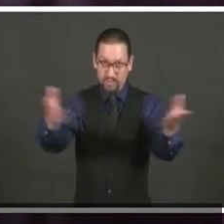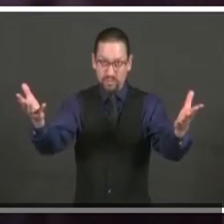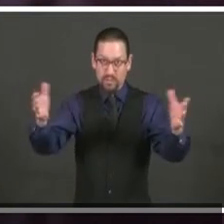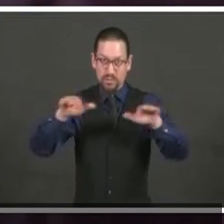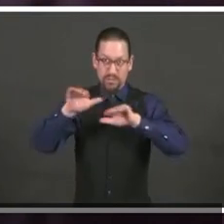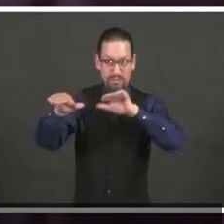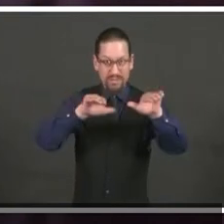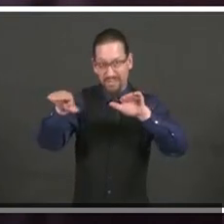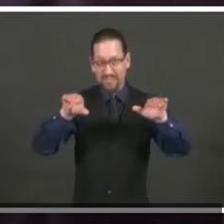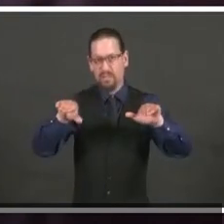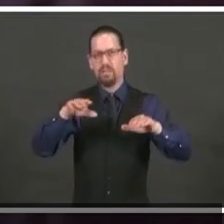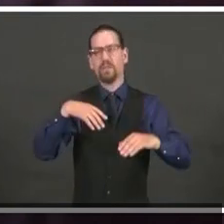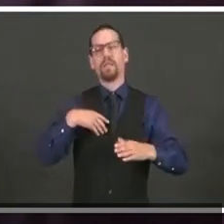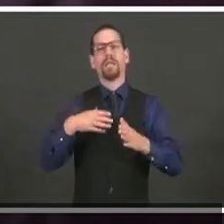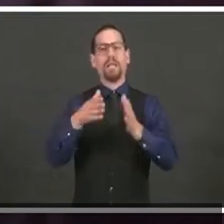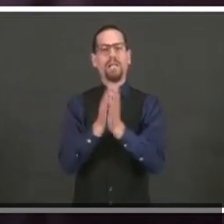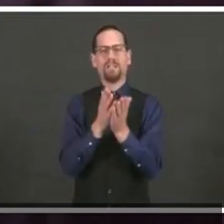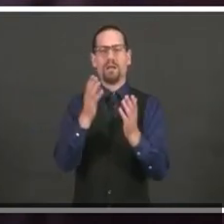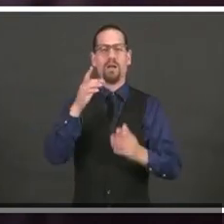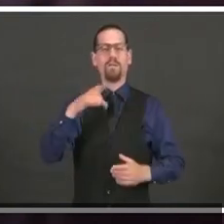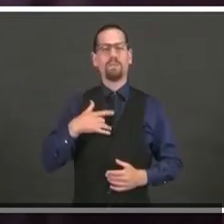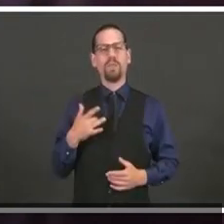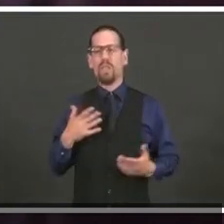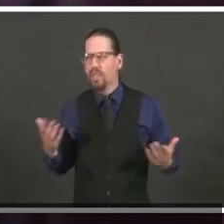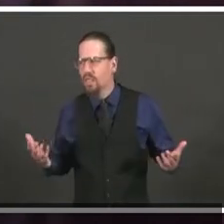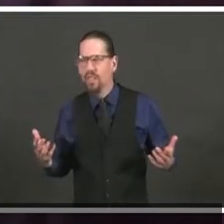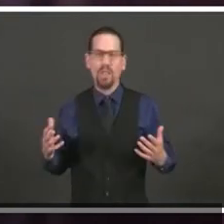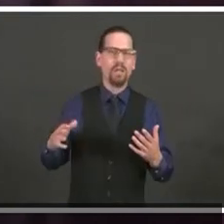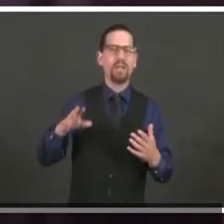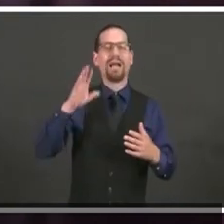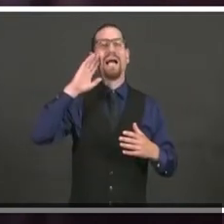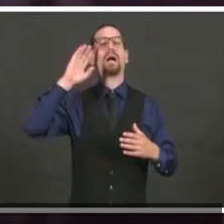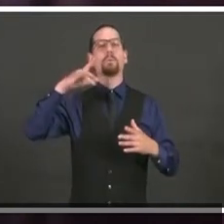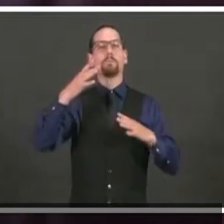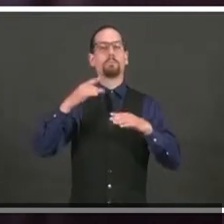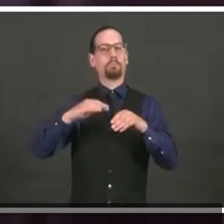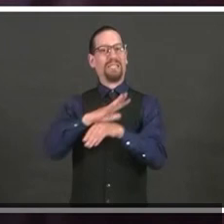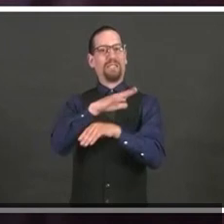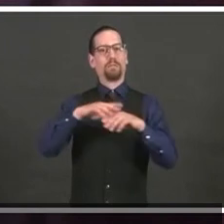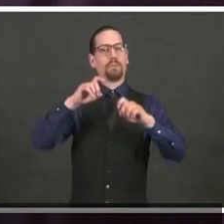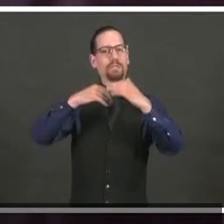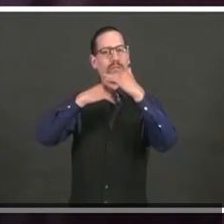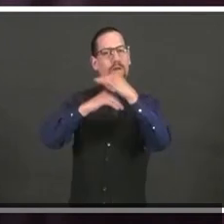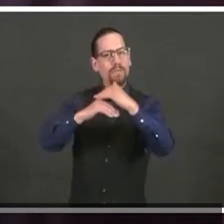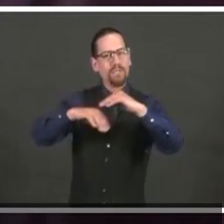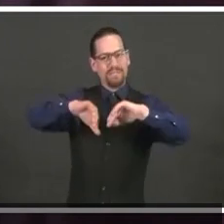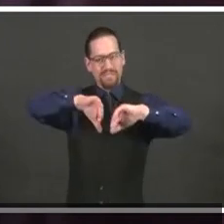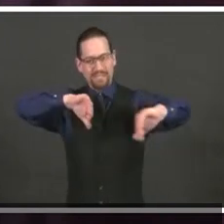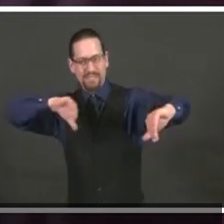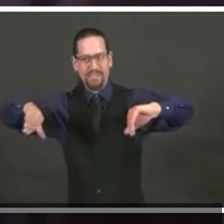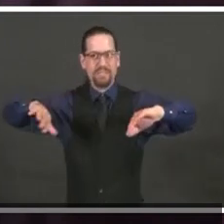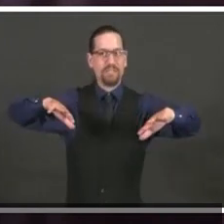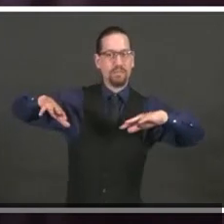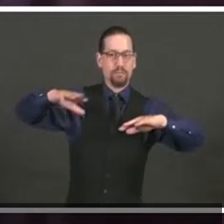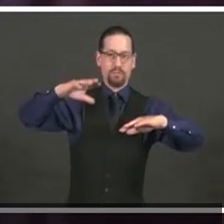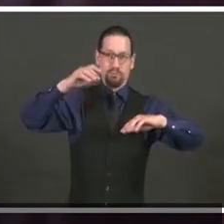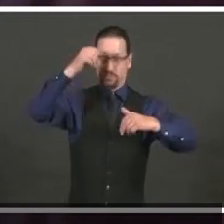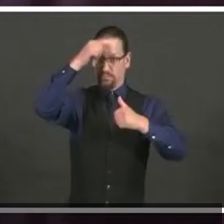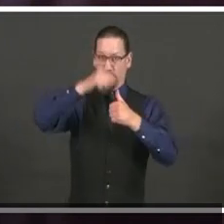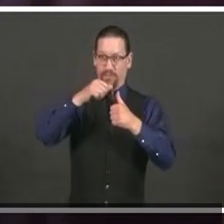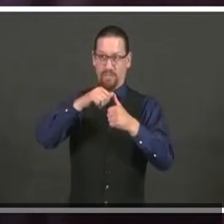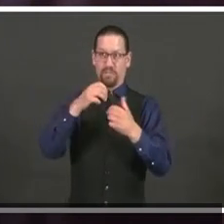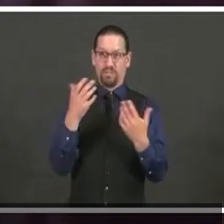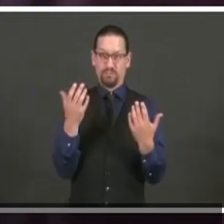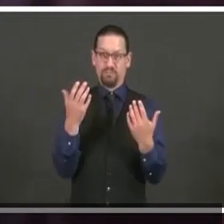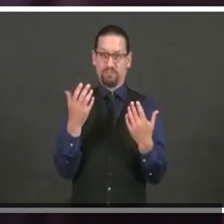the least, that you can't hang out in big groups on the beach. But the gathering rule is 15. If